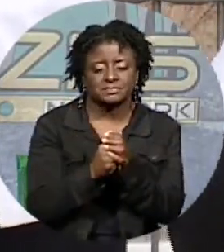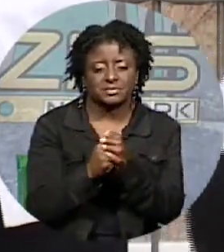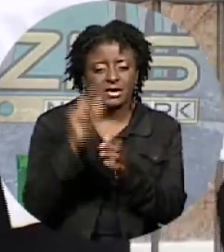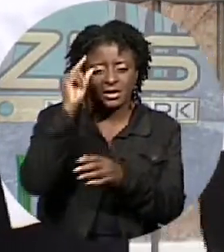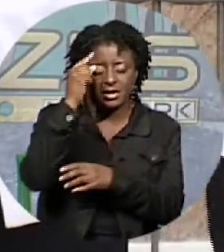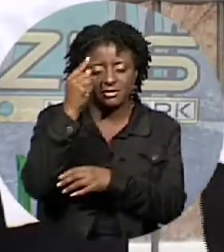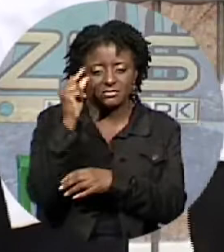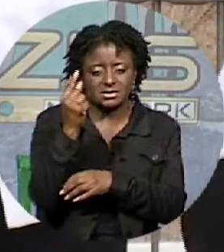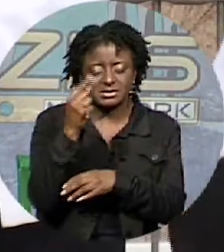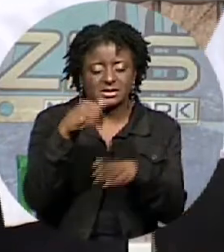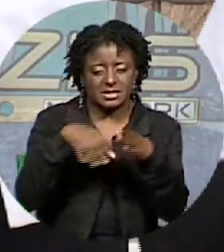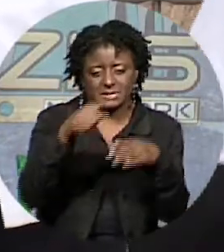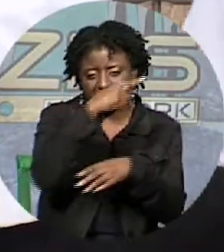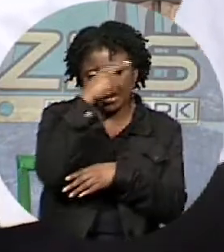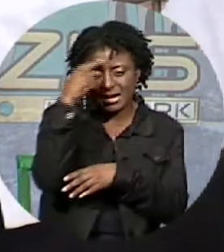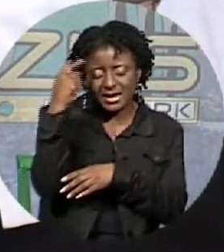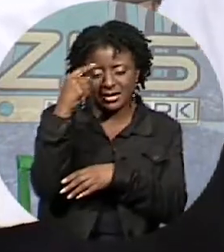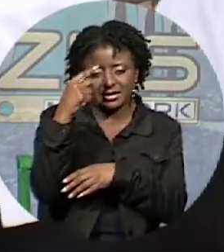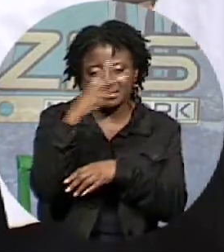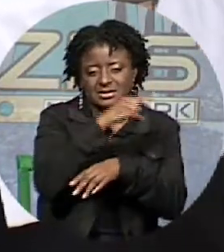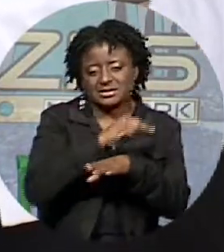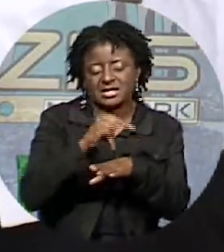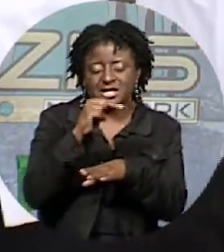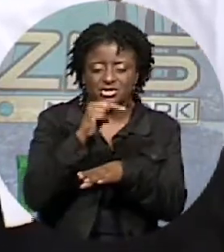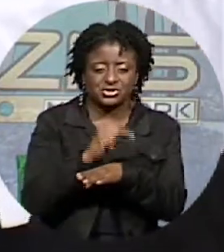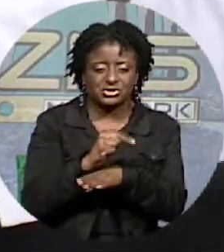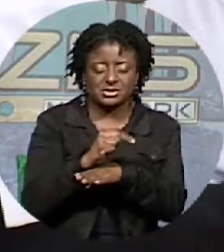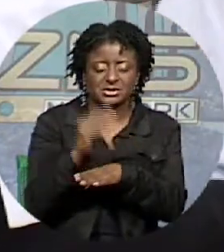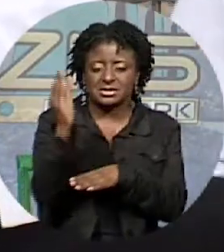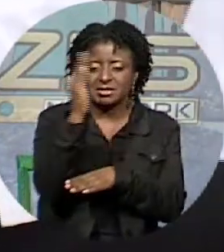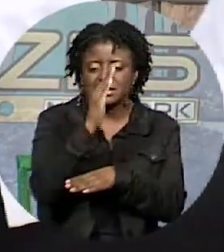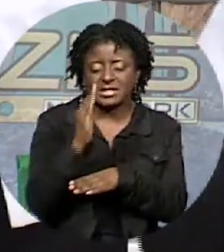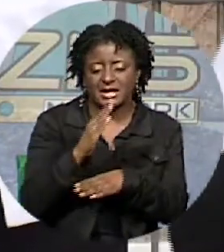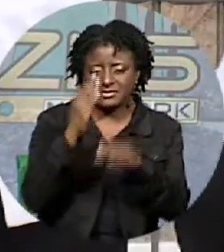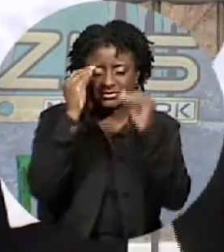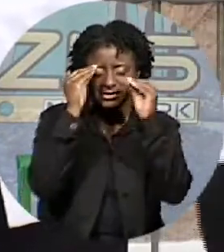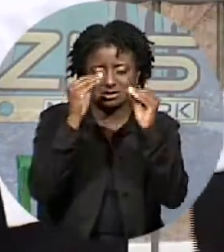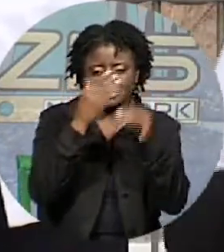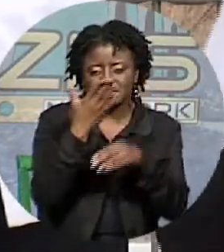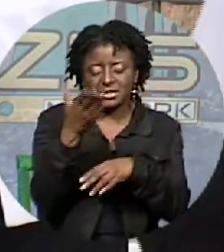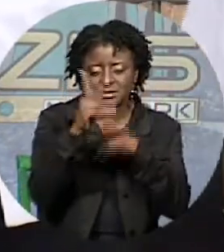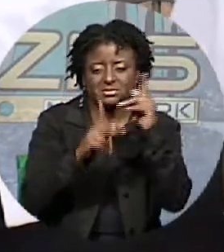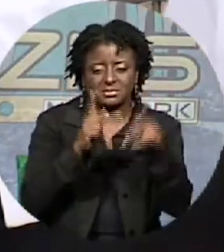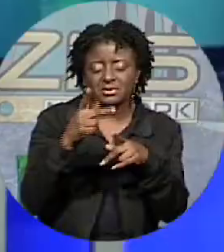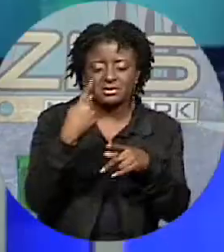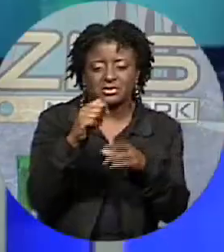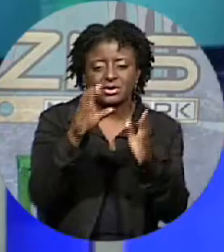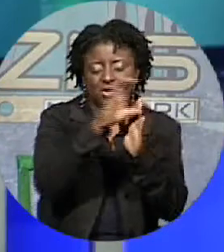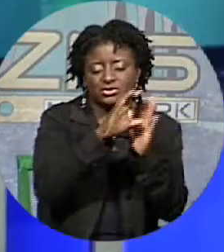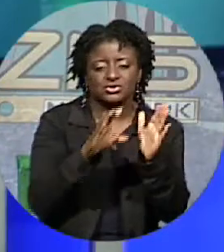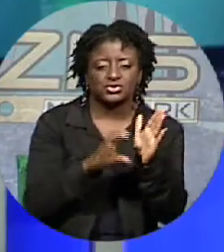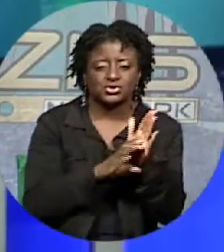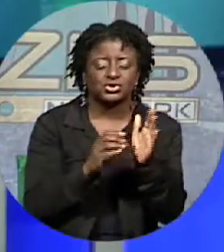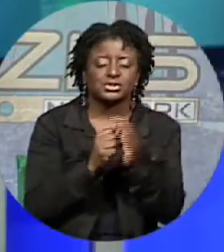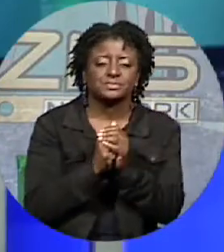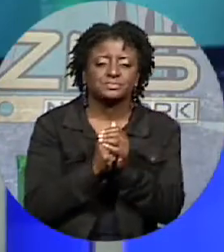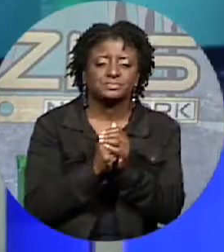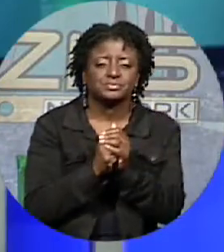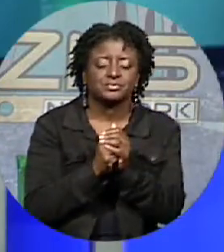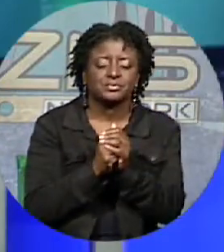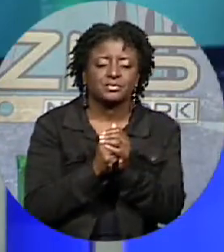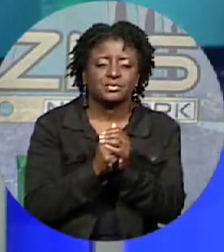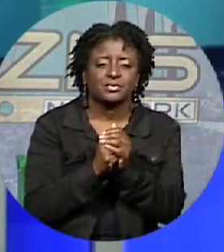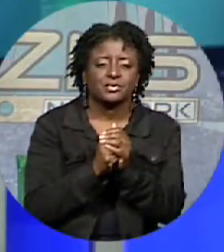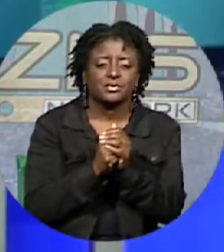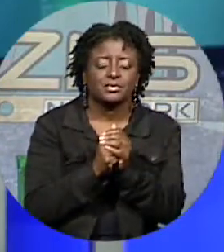Governments in black nations, they don't ever teach their citizens their constitution. Well, port security at the